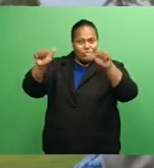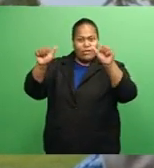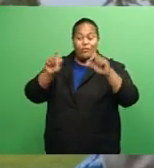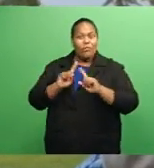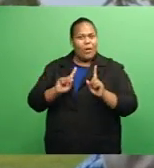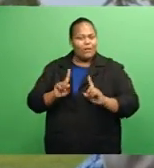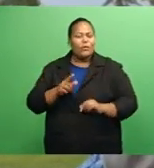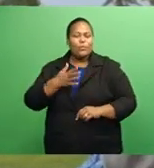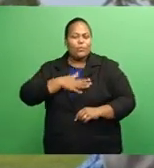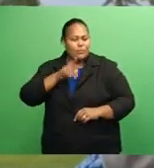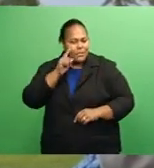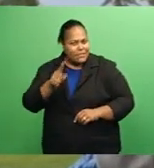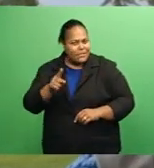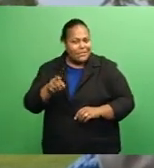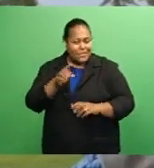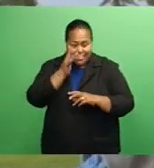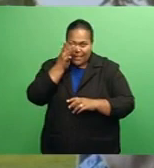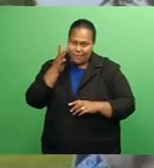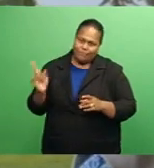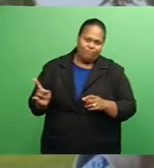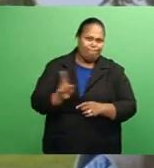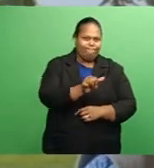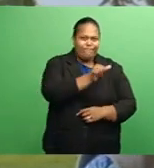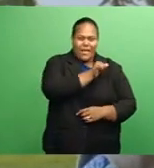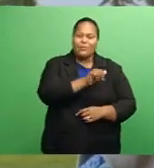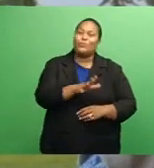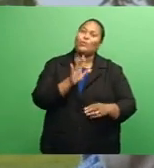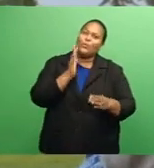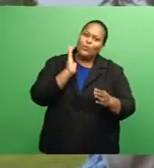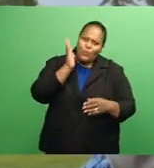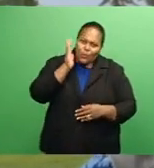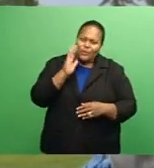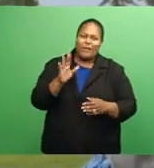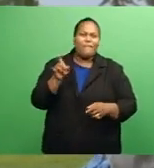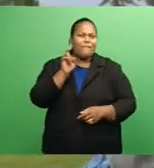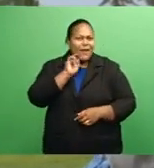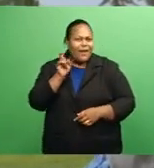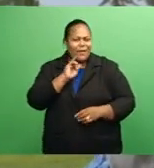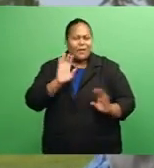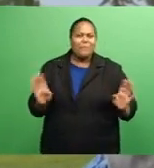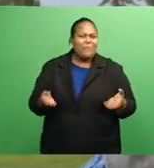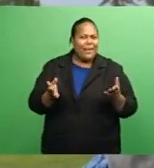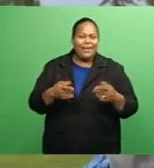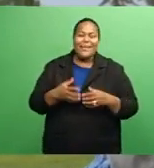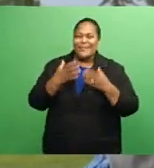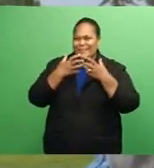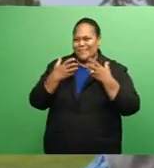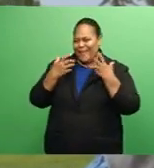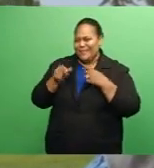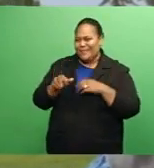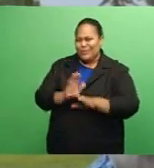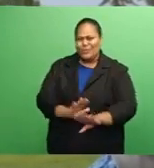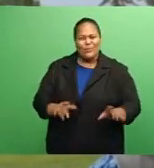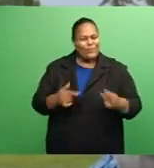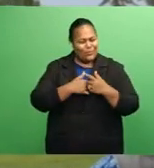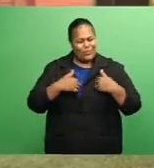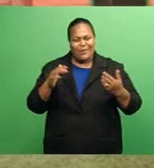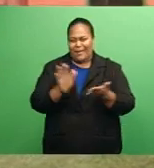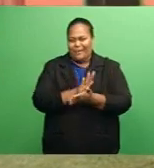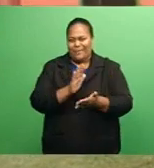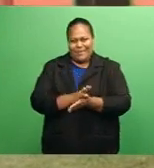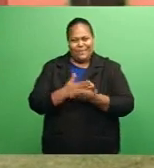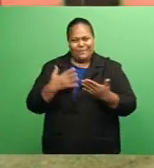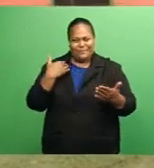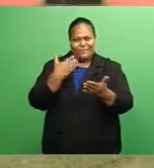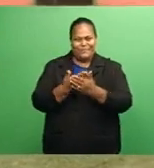back learning, having fun, playing, and seeing children with a smile on their face. We're very happy with what we've seen.